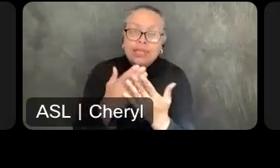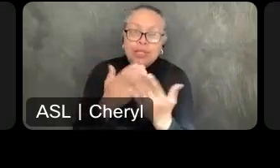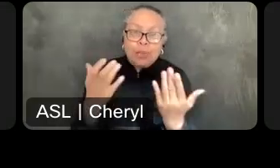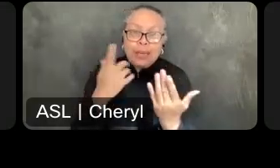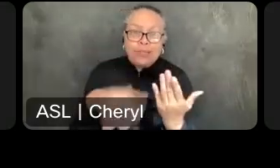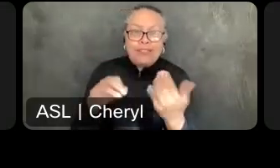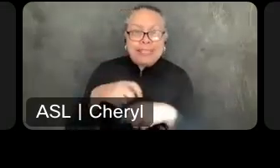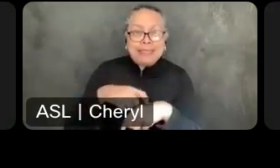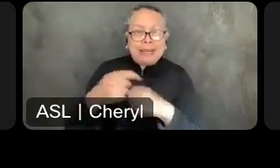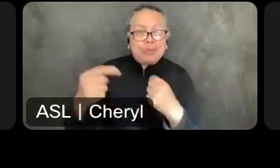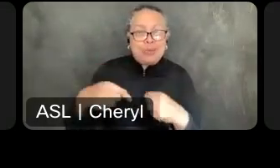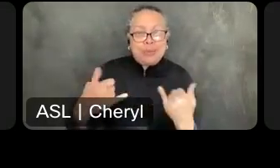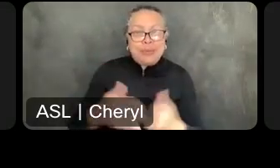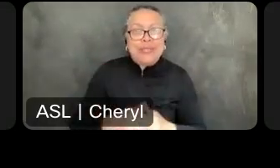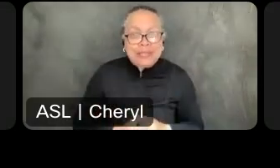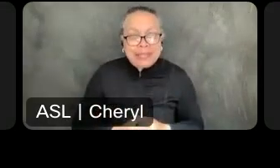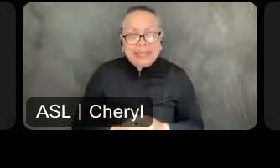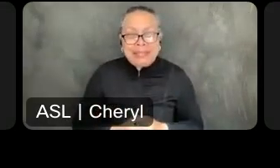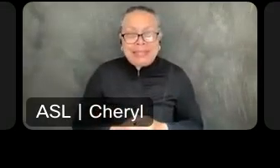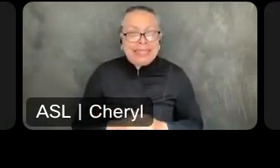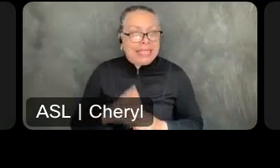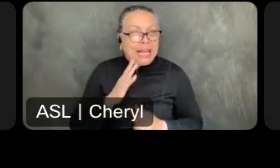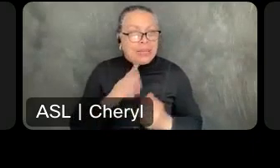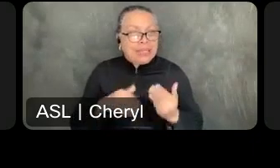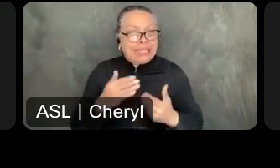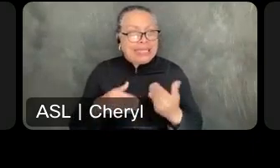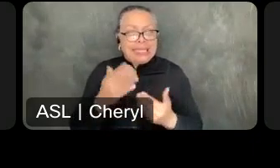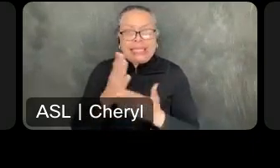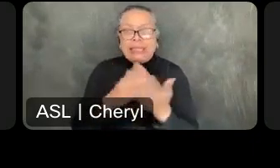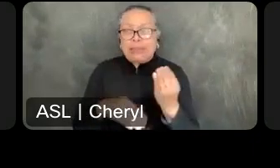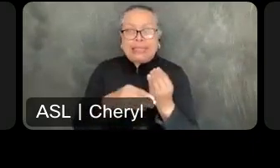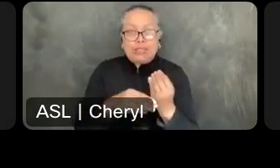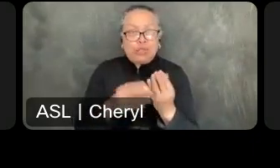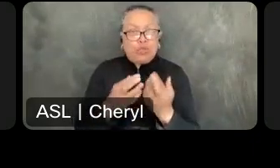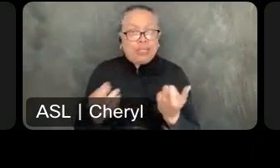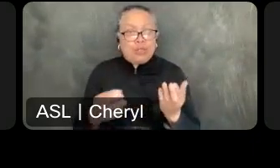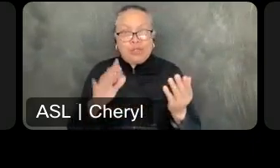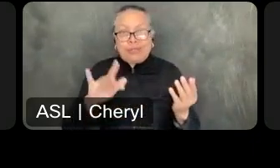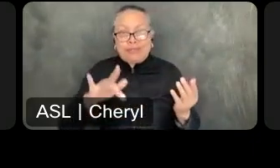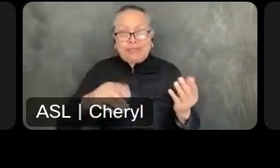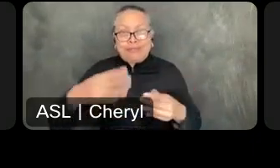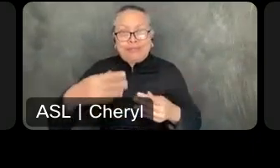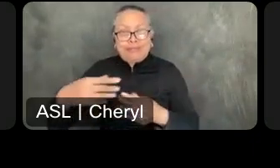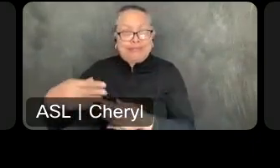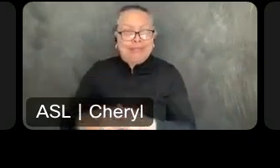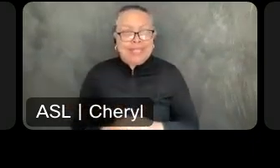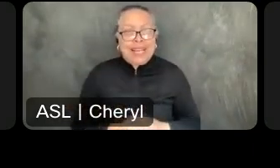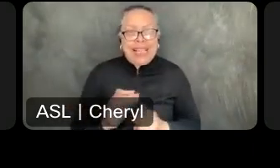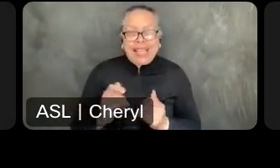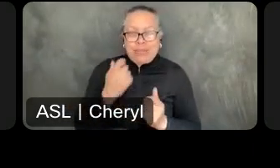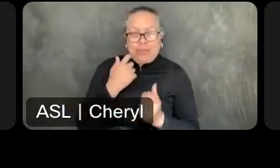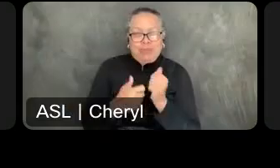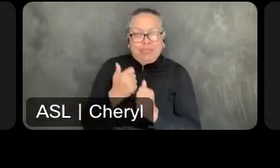for being here today. I'm going to zip through some additional resources. This is our newest